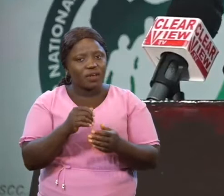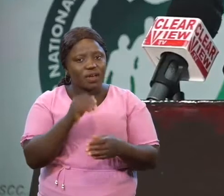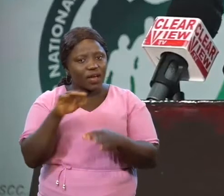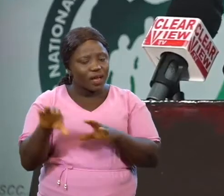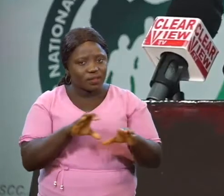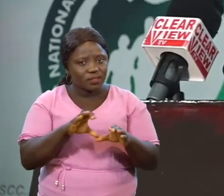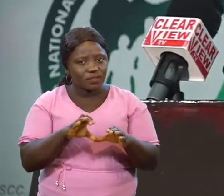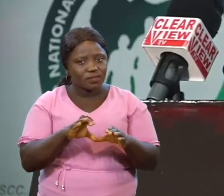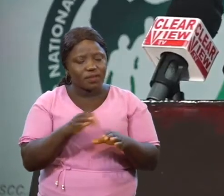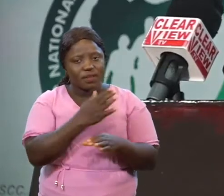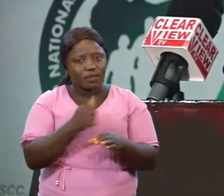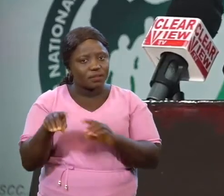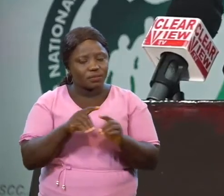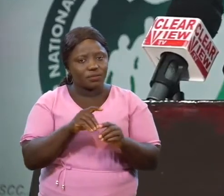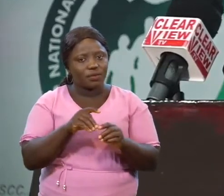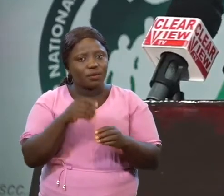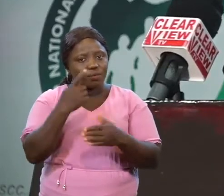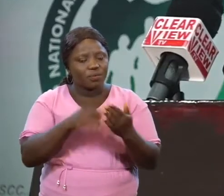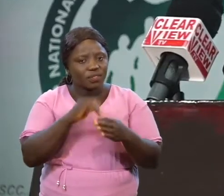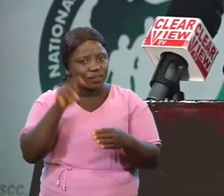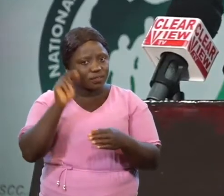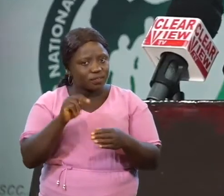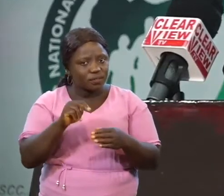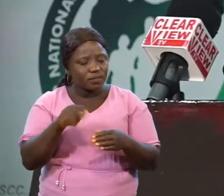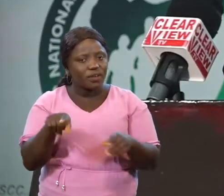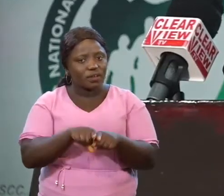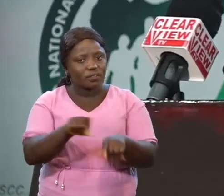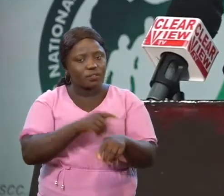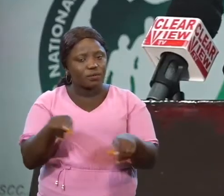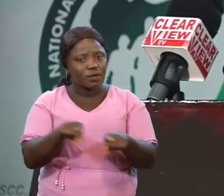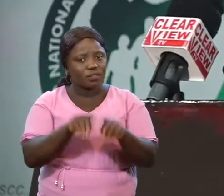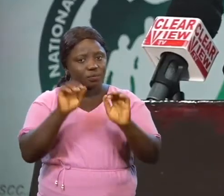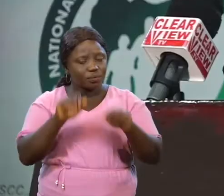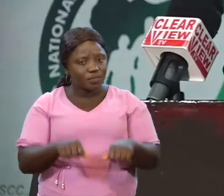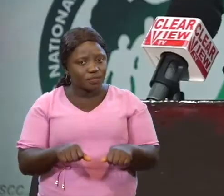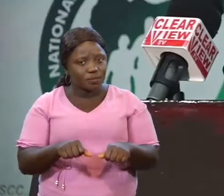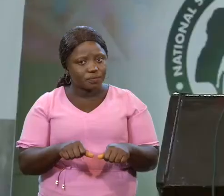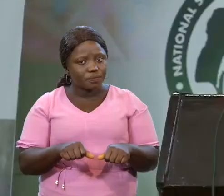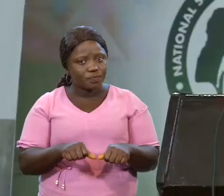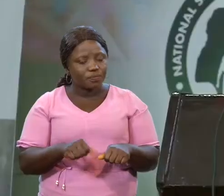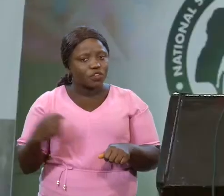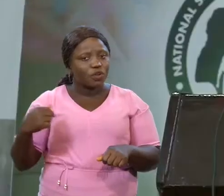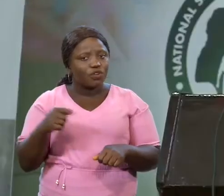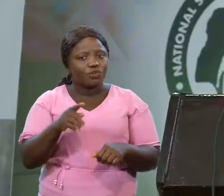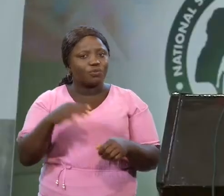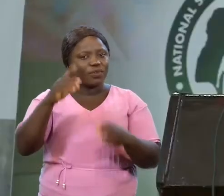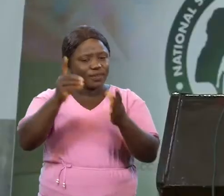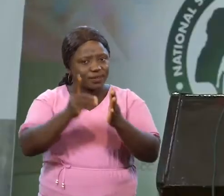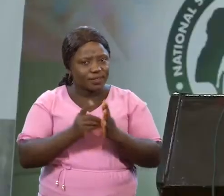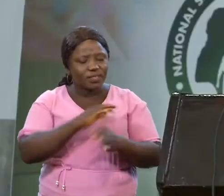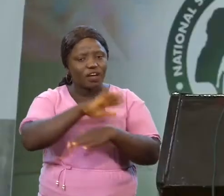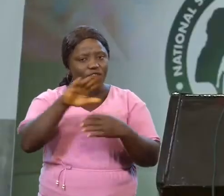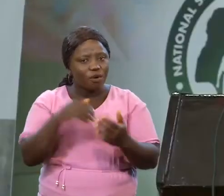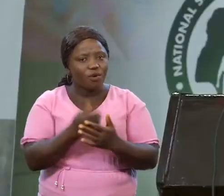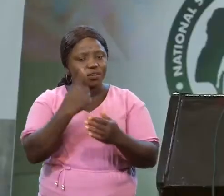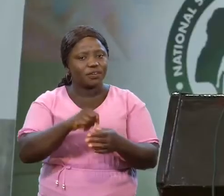remain active and independent for as long as possible. You deserve